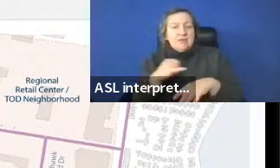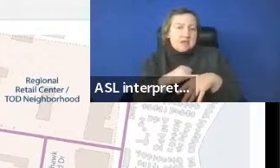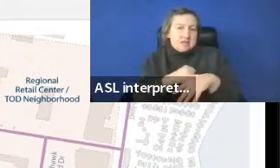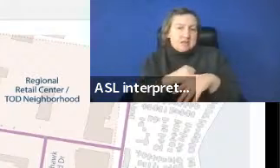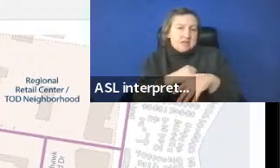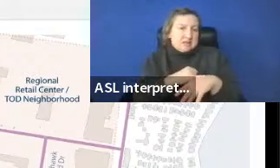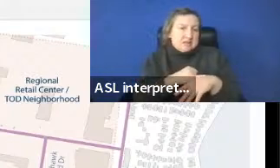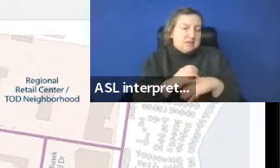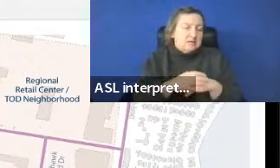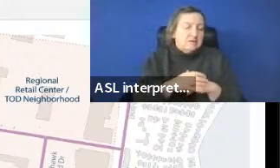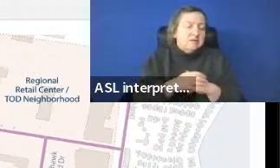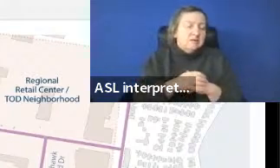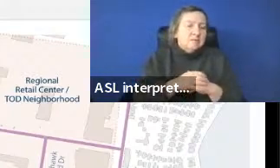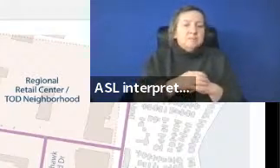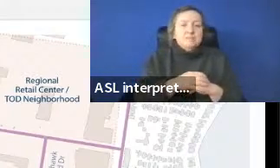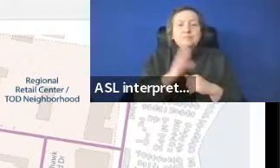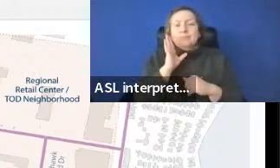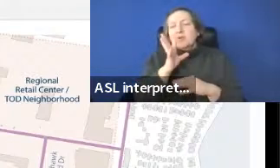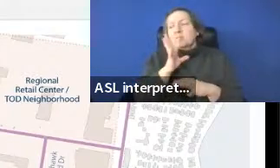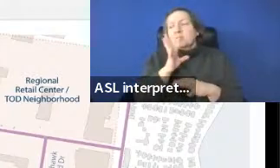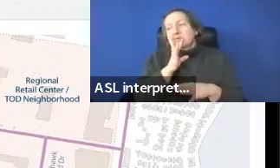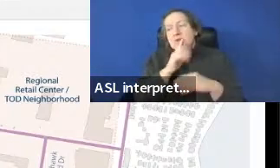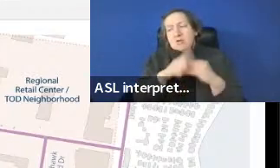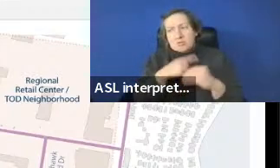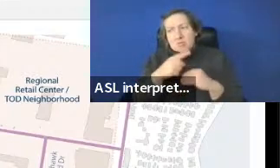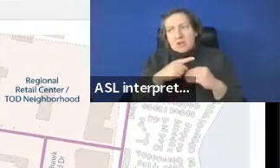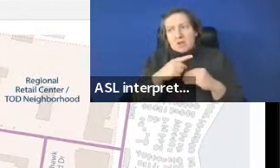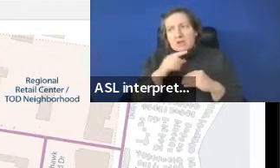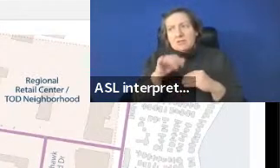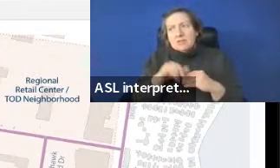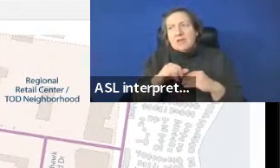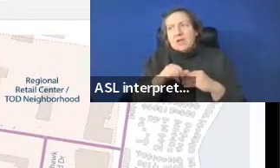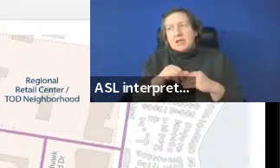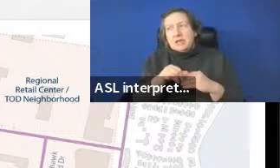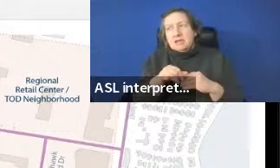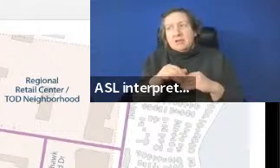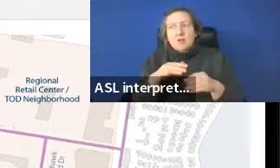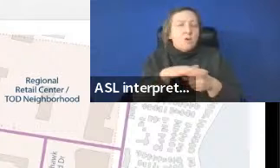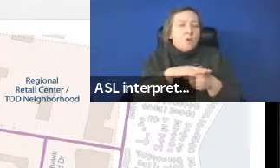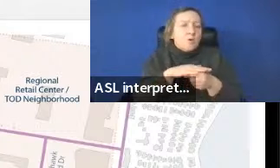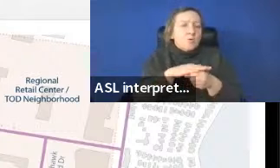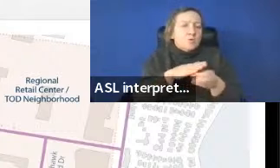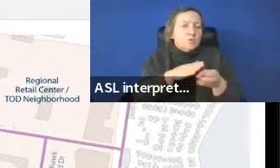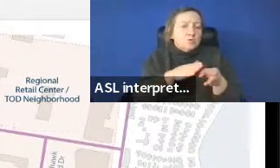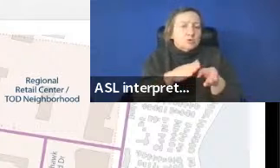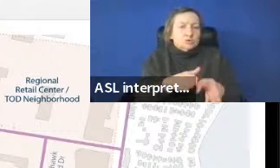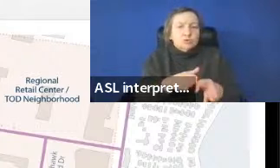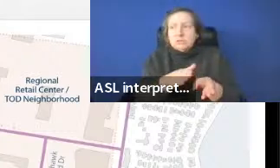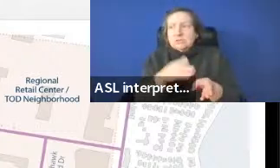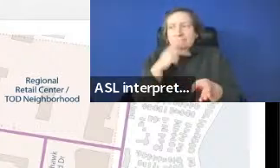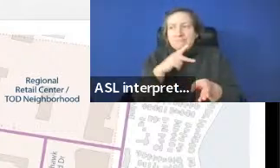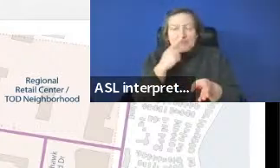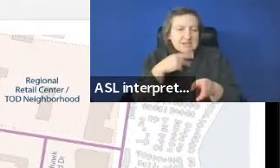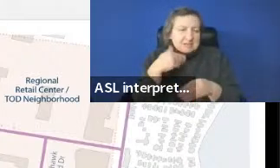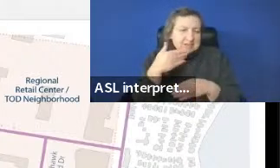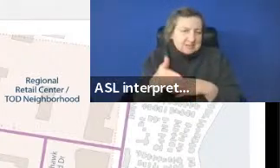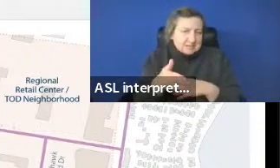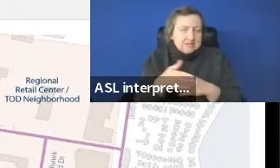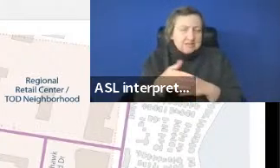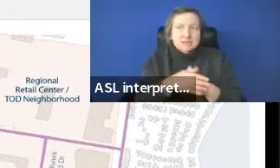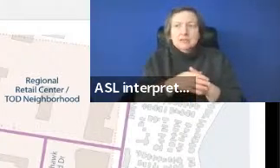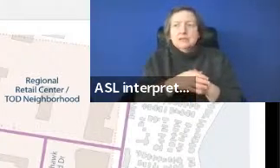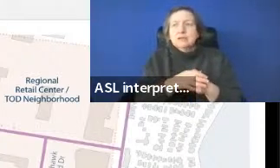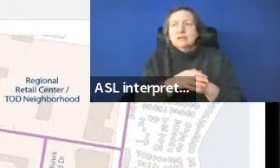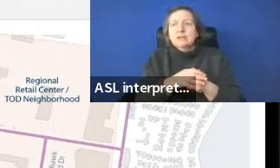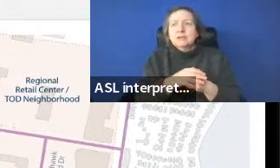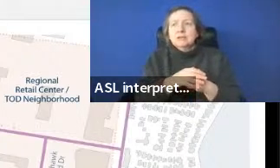we'll talk about the magenta lines, which are the local streets next, but that's where